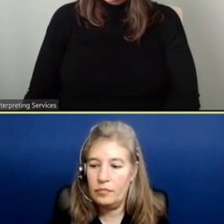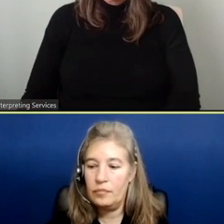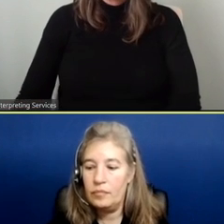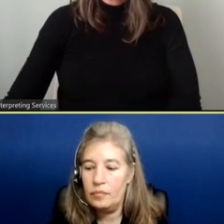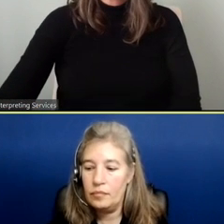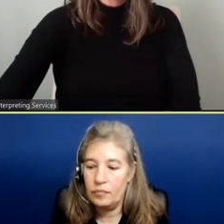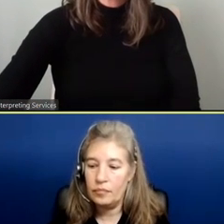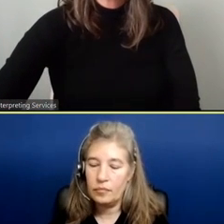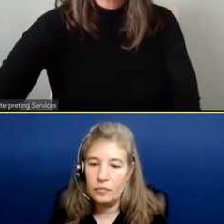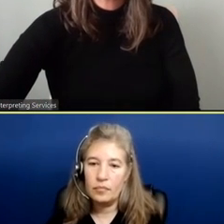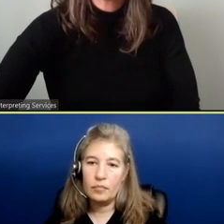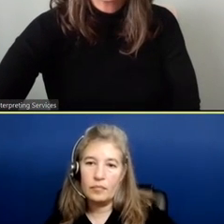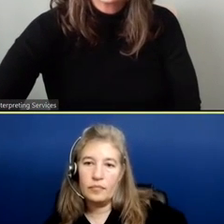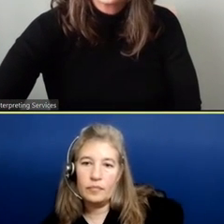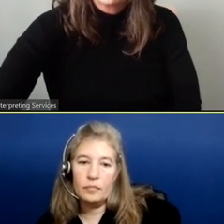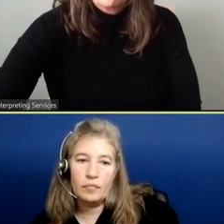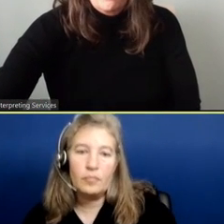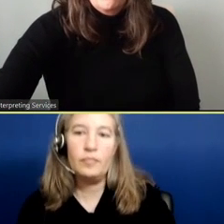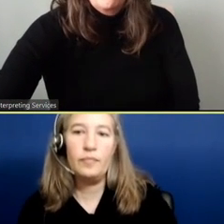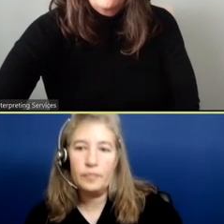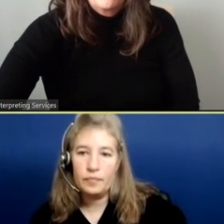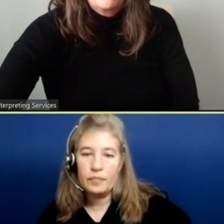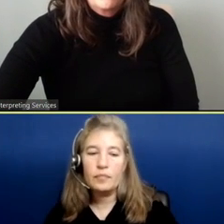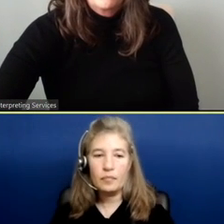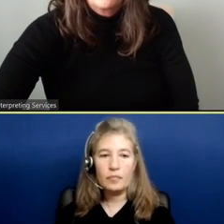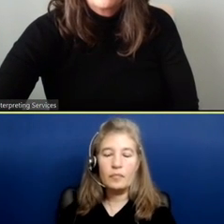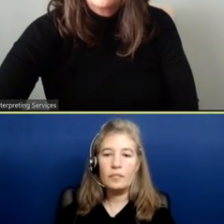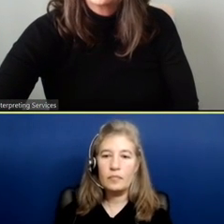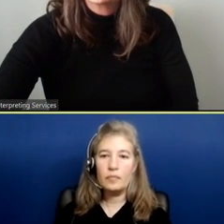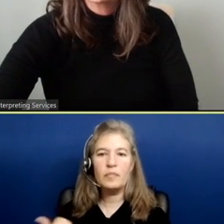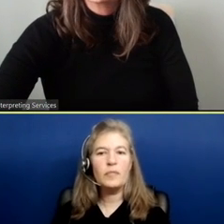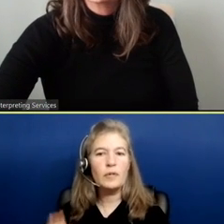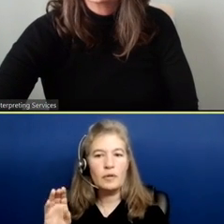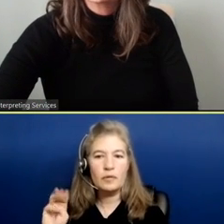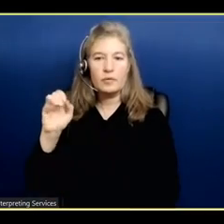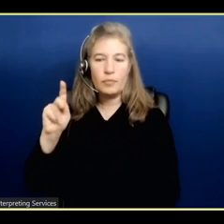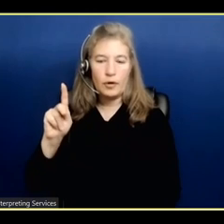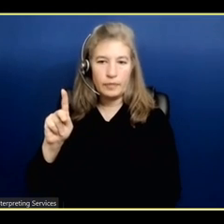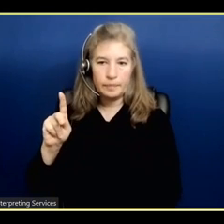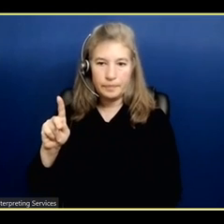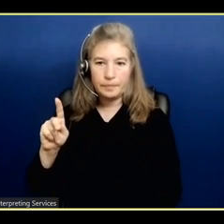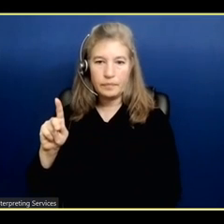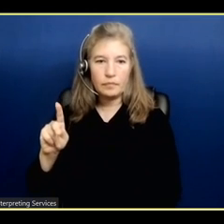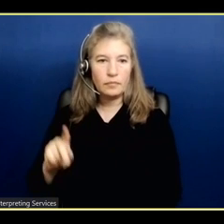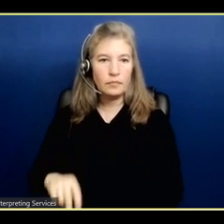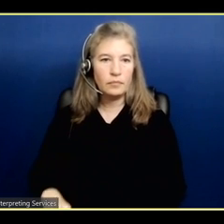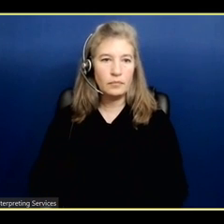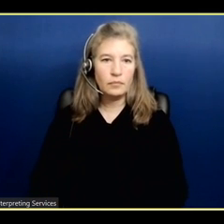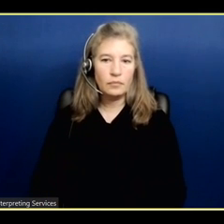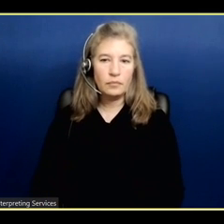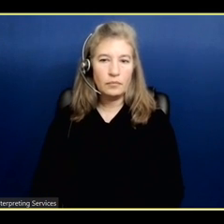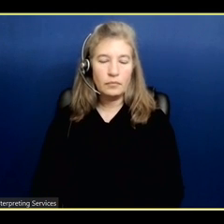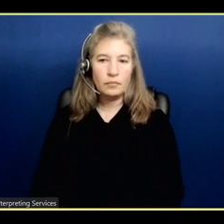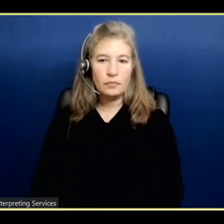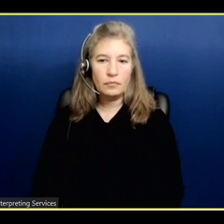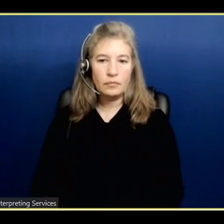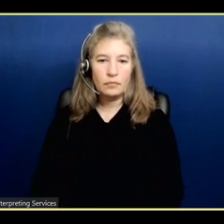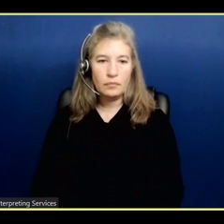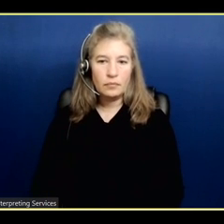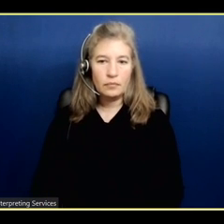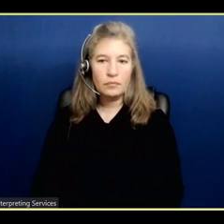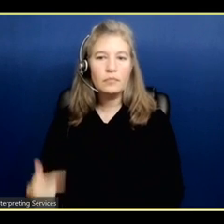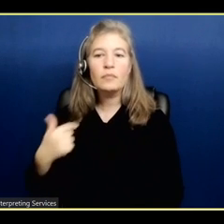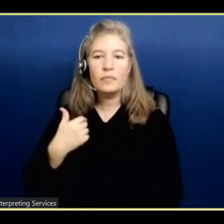counts. The need is real and immediate, and any support given to people